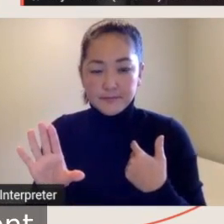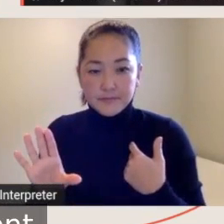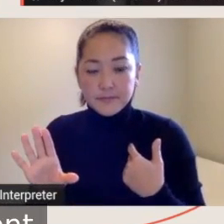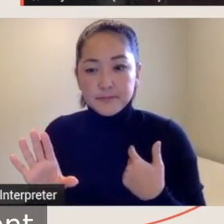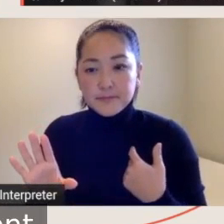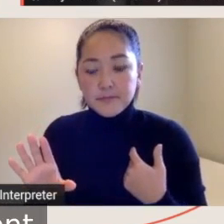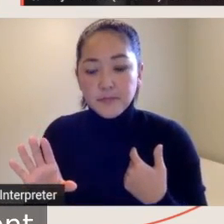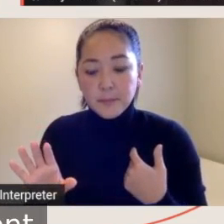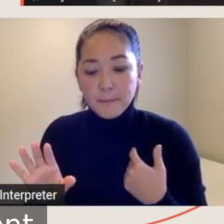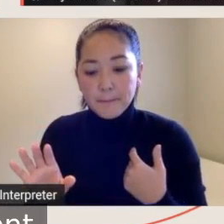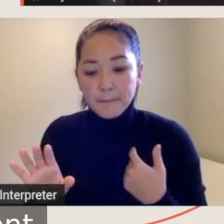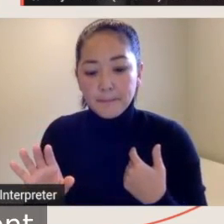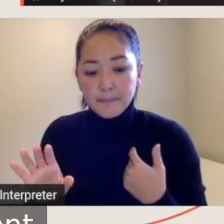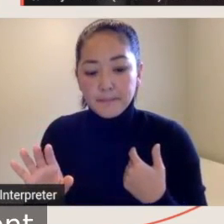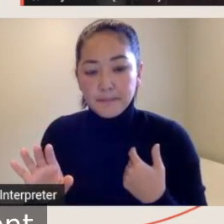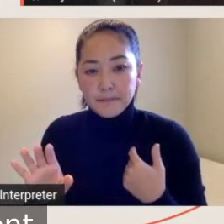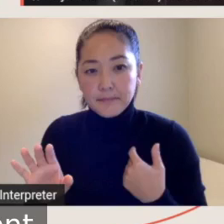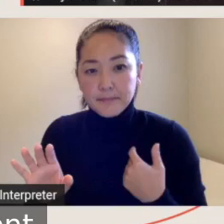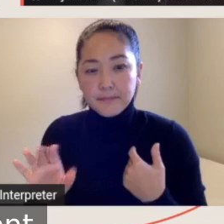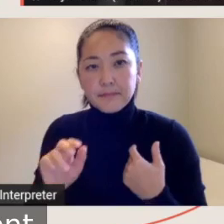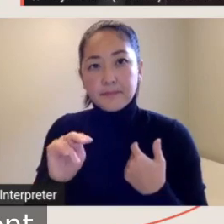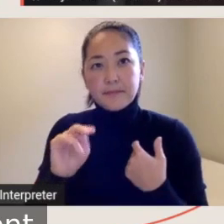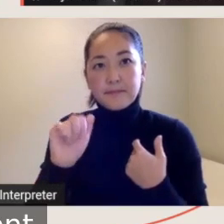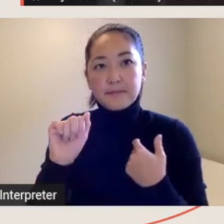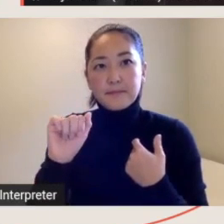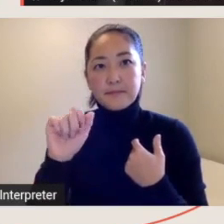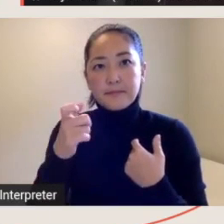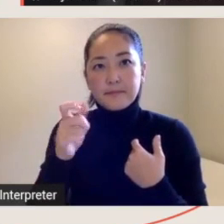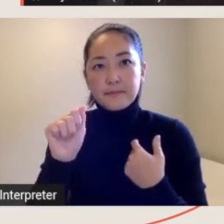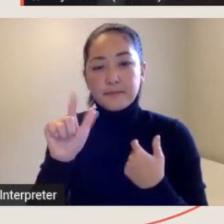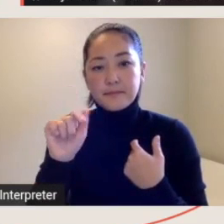that the Naxalite movement